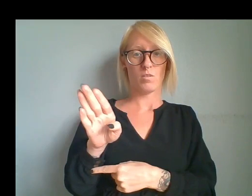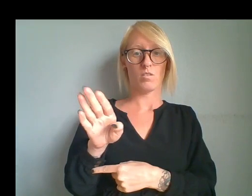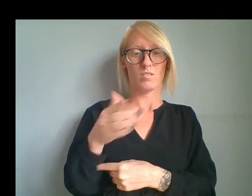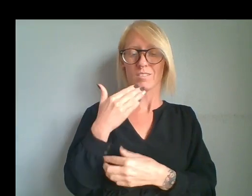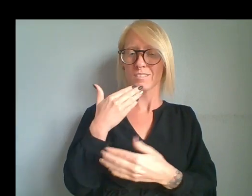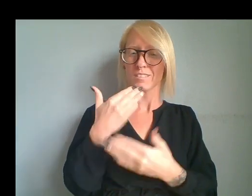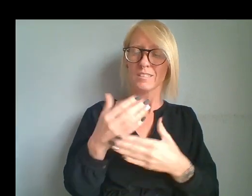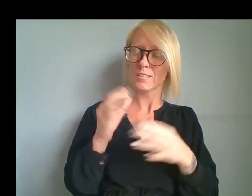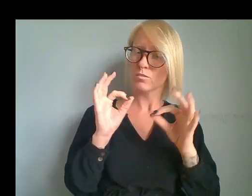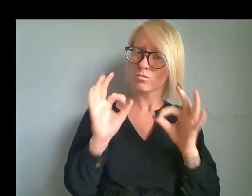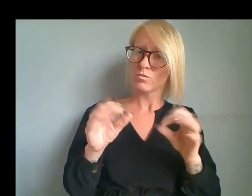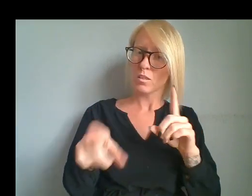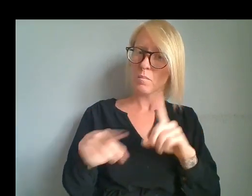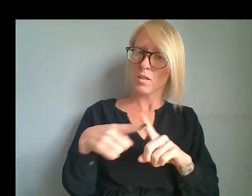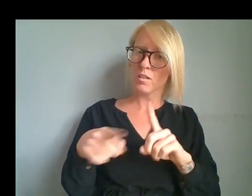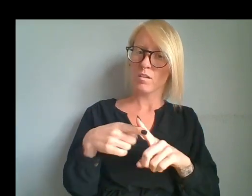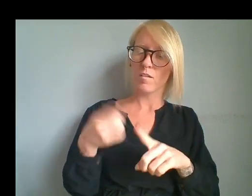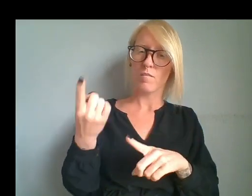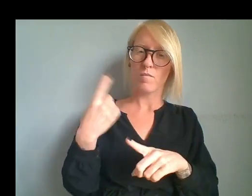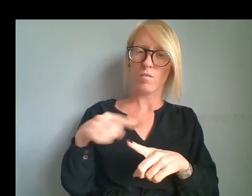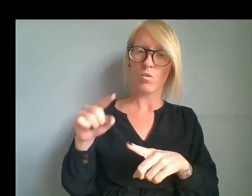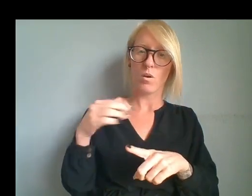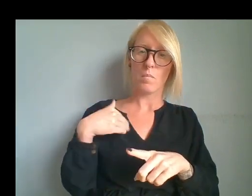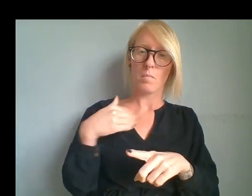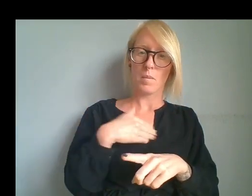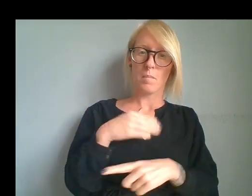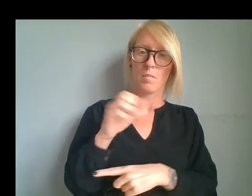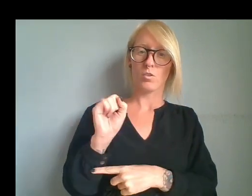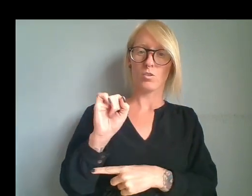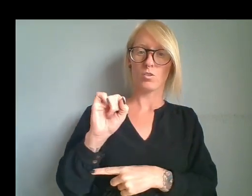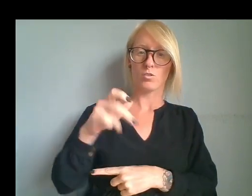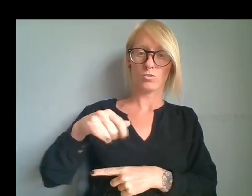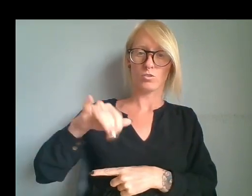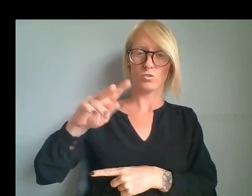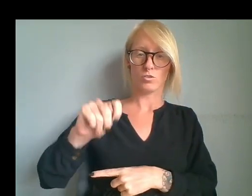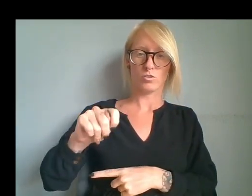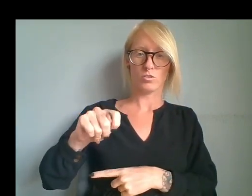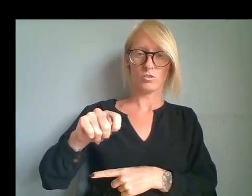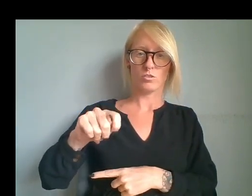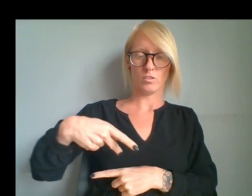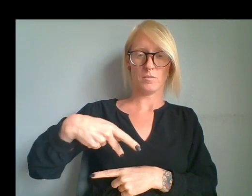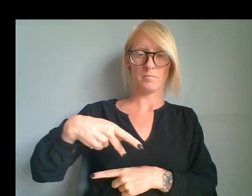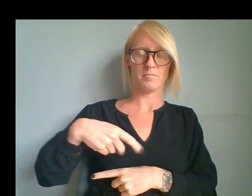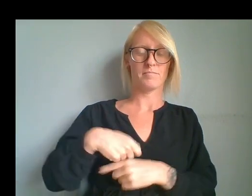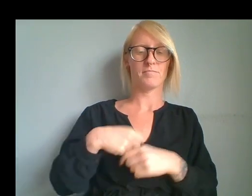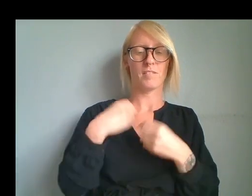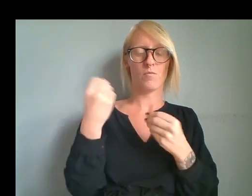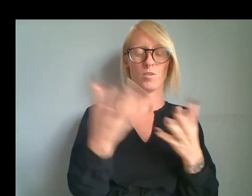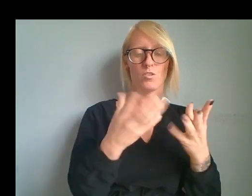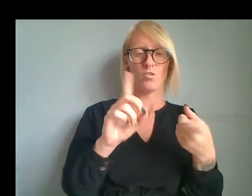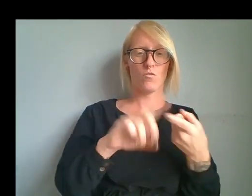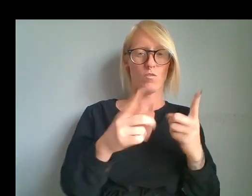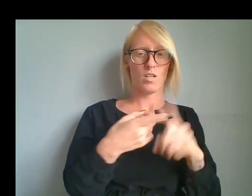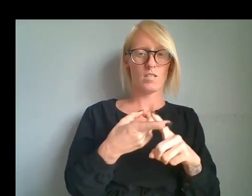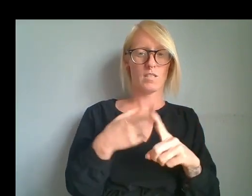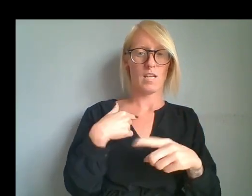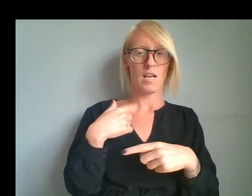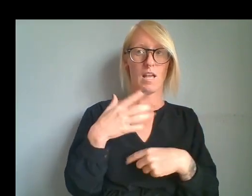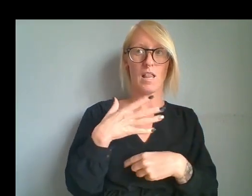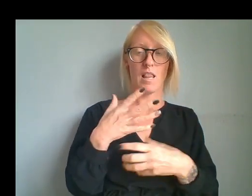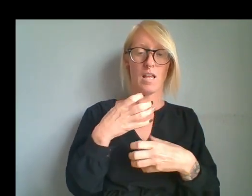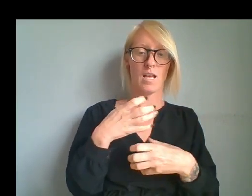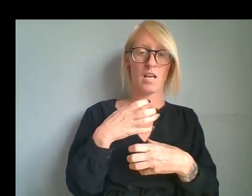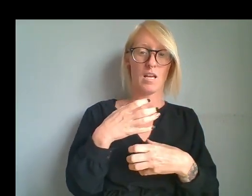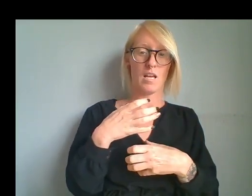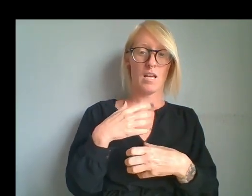the memberships, for people that are sending out information to their friends. I like the invite features